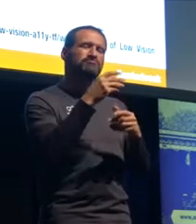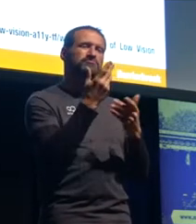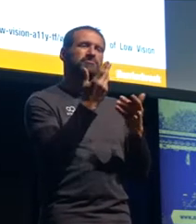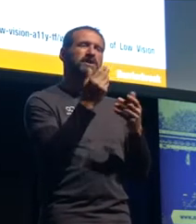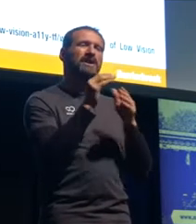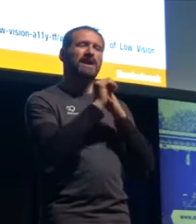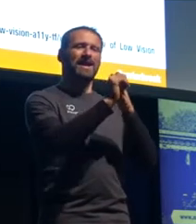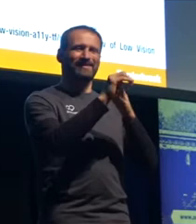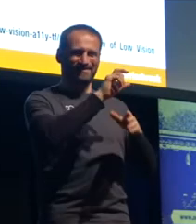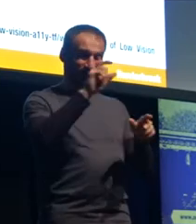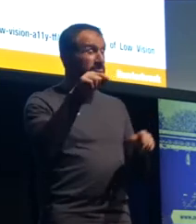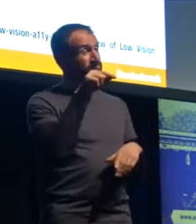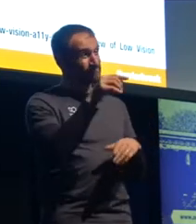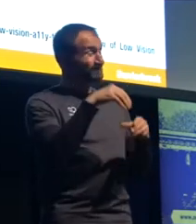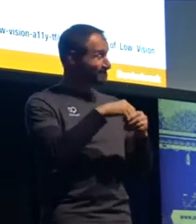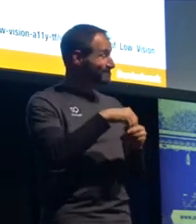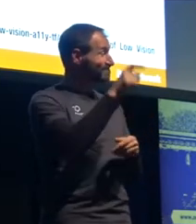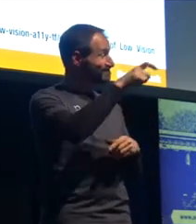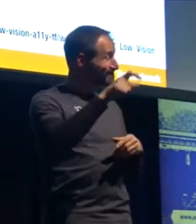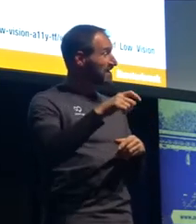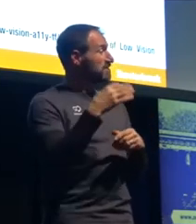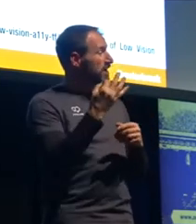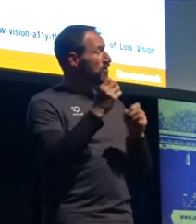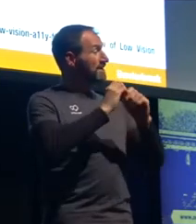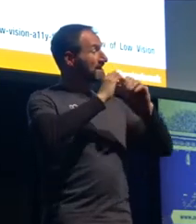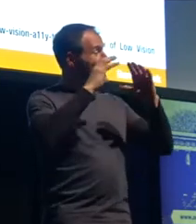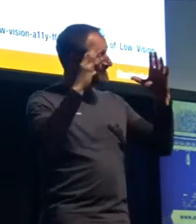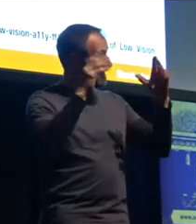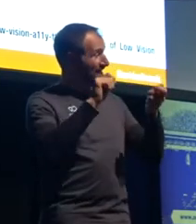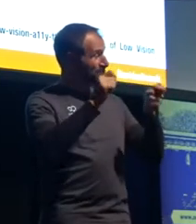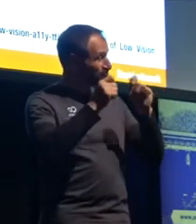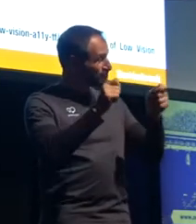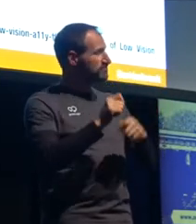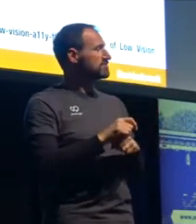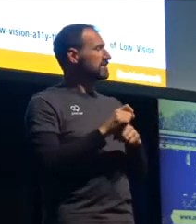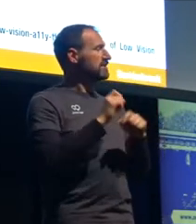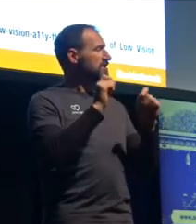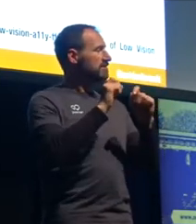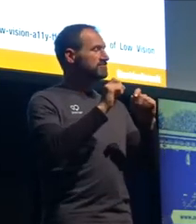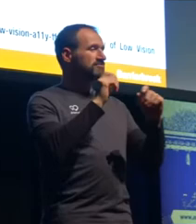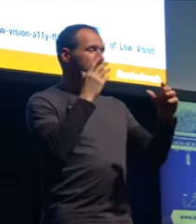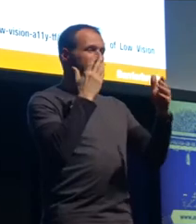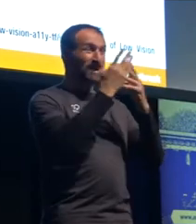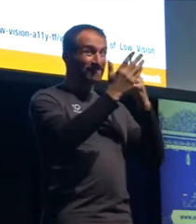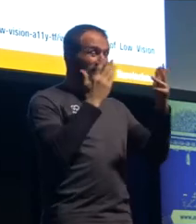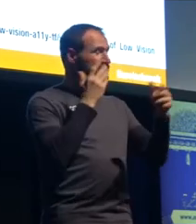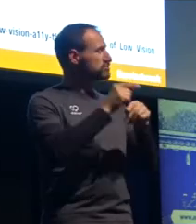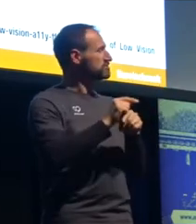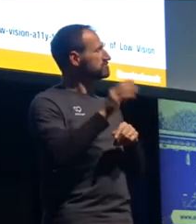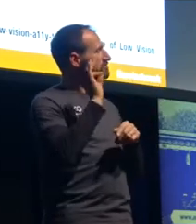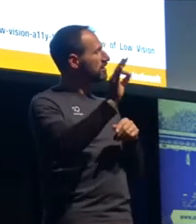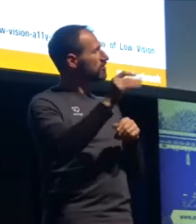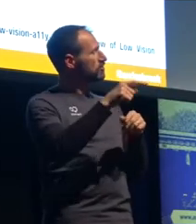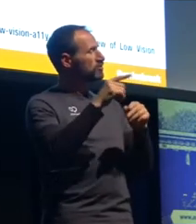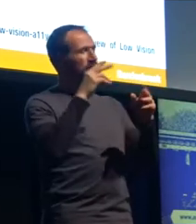change illumination, magnification, viewing angle, distance to the object, color, etc., to improve clarity. And this is